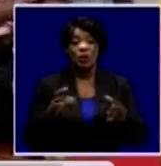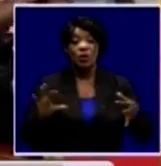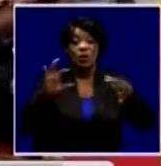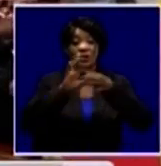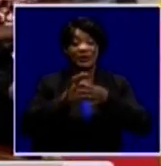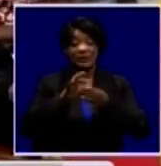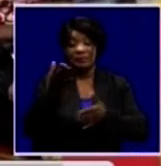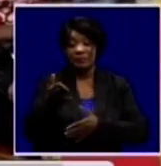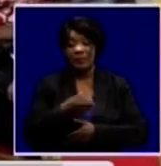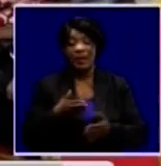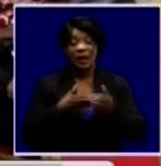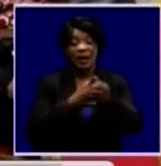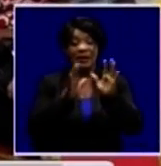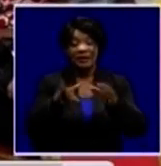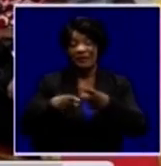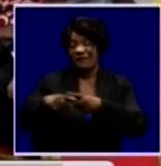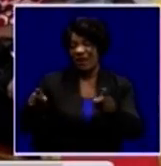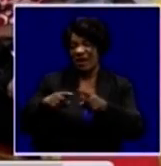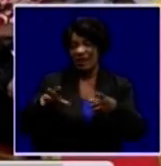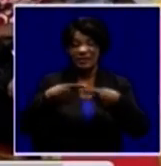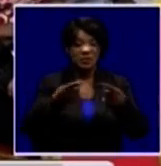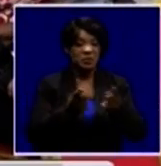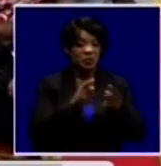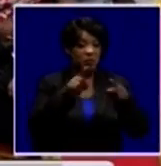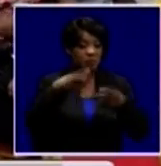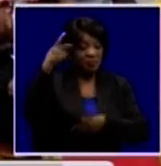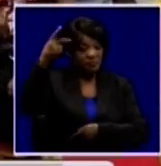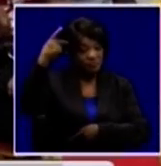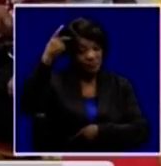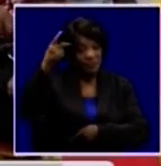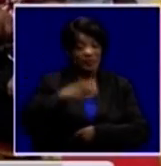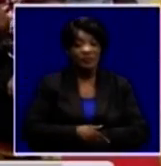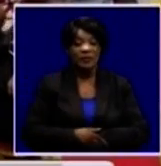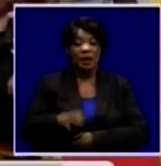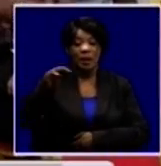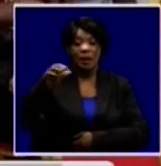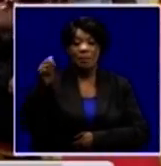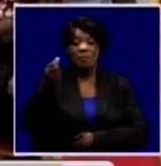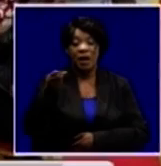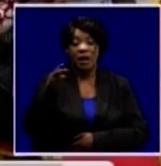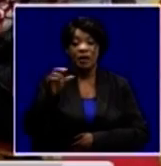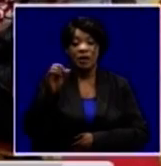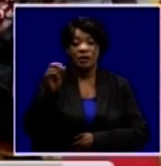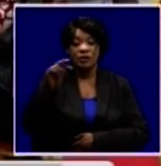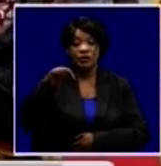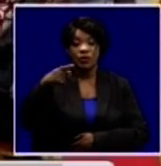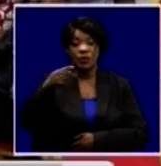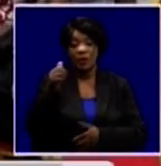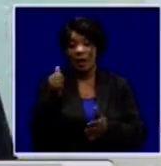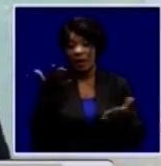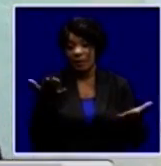Present there was leaders of various political parties, like the late Anderson Mazoka, the legendary founder of